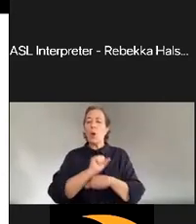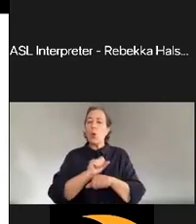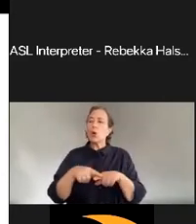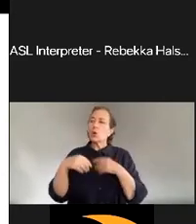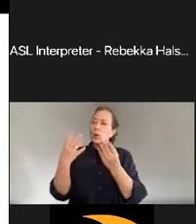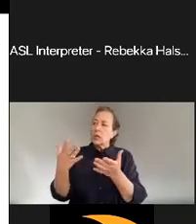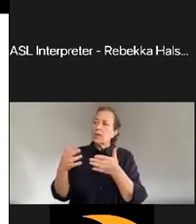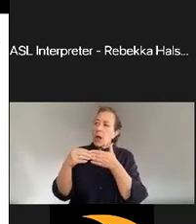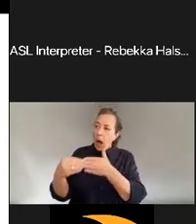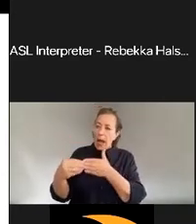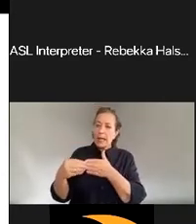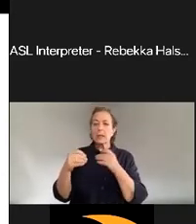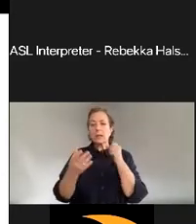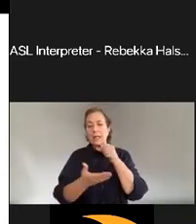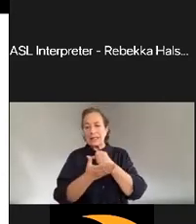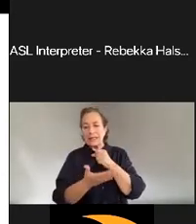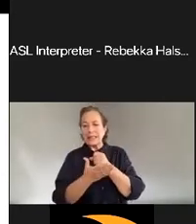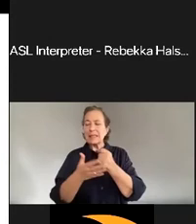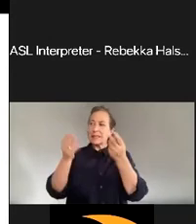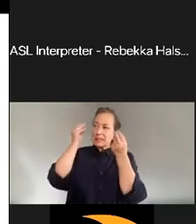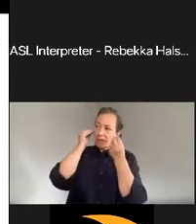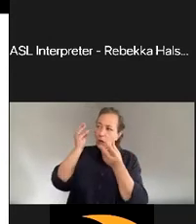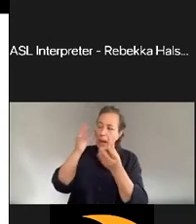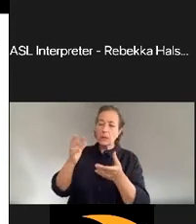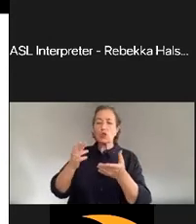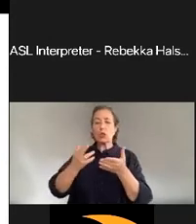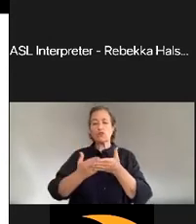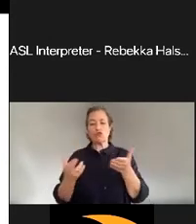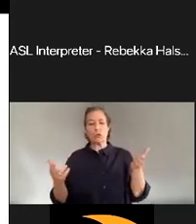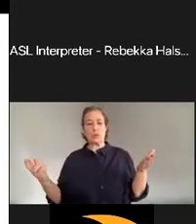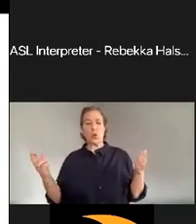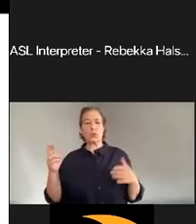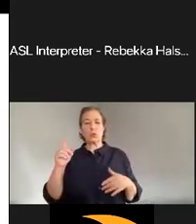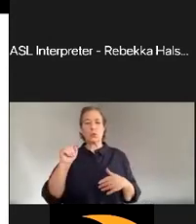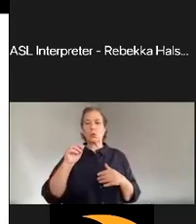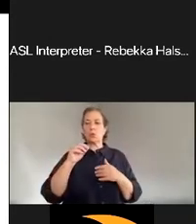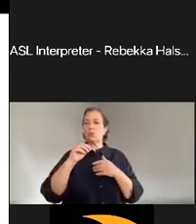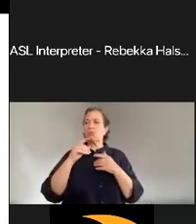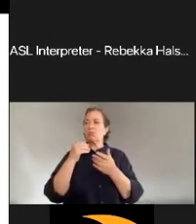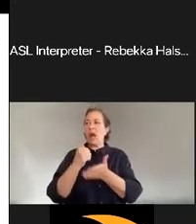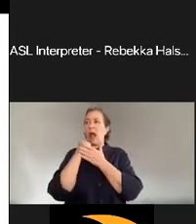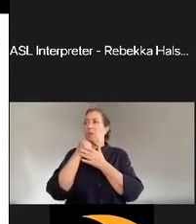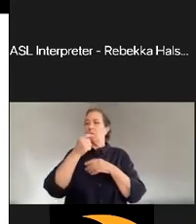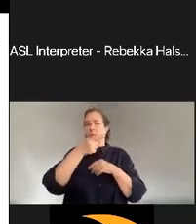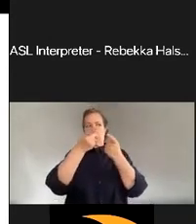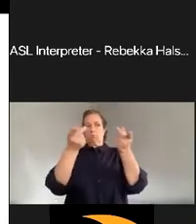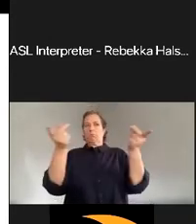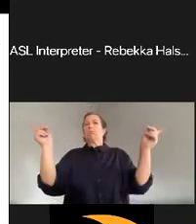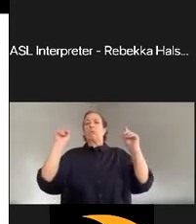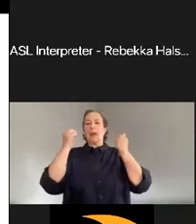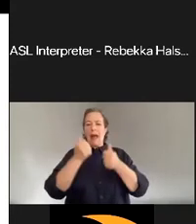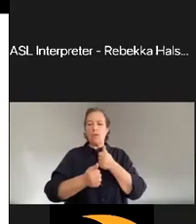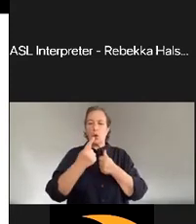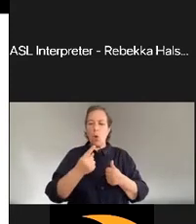technical assistance and other information and resources to help all stakeholders better understand the laws that